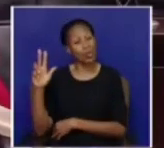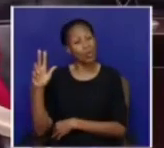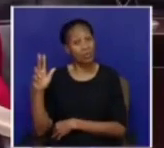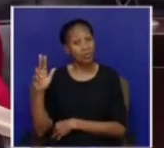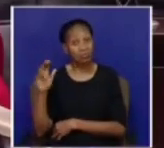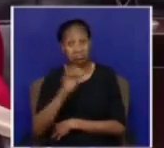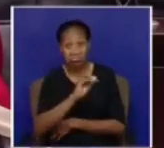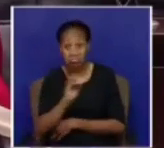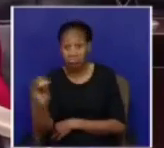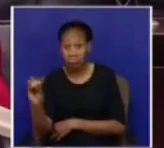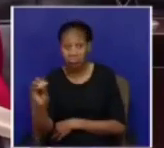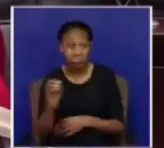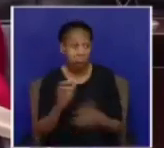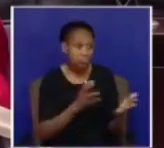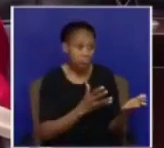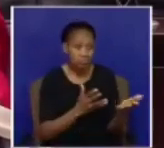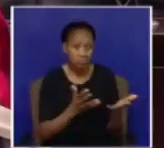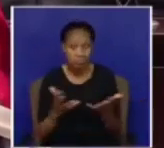affirmation?